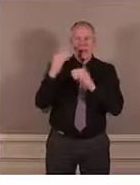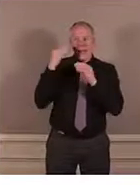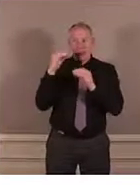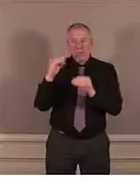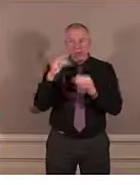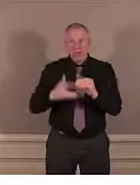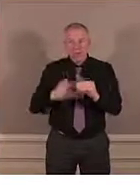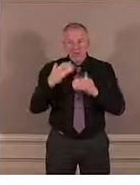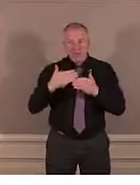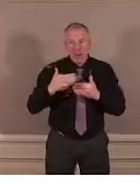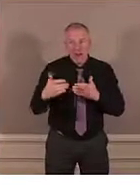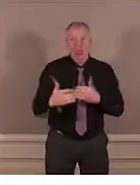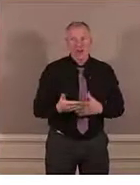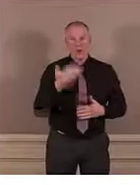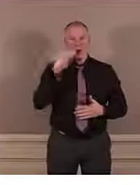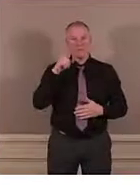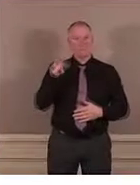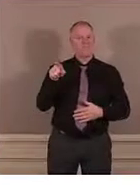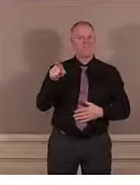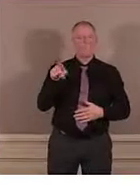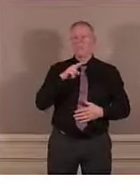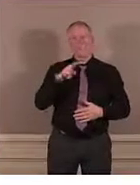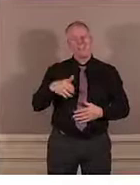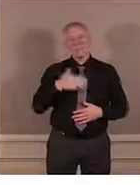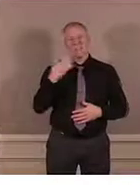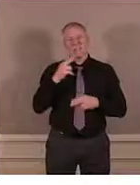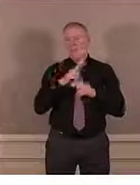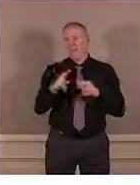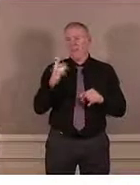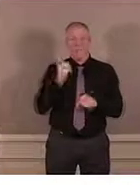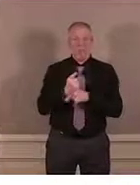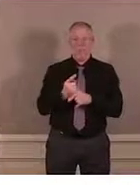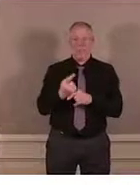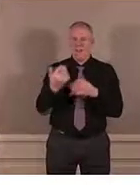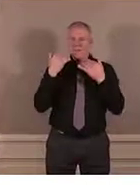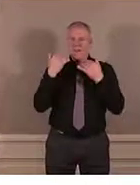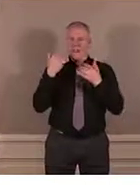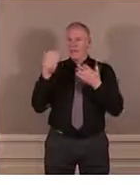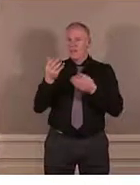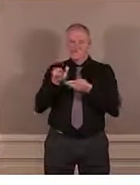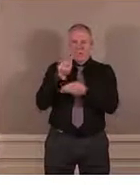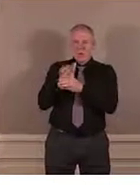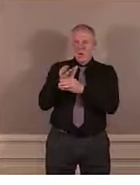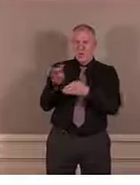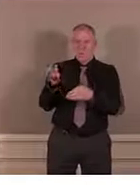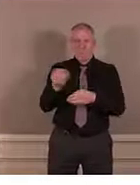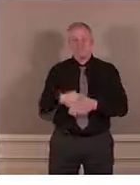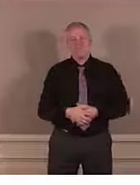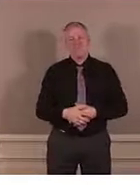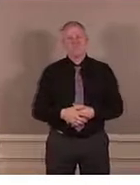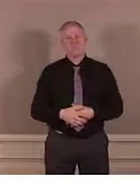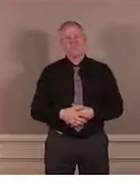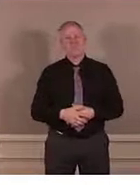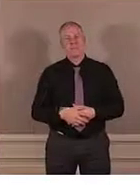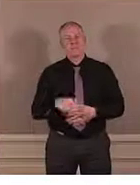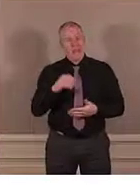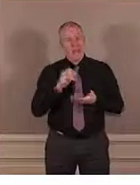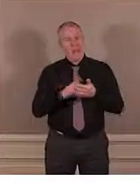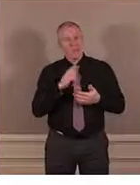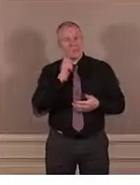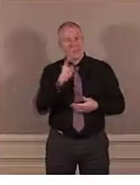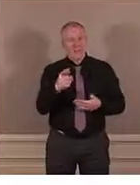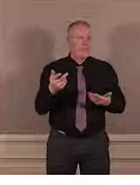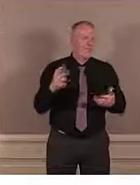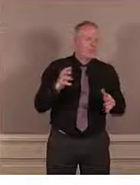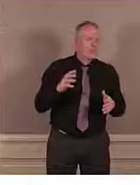lifelong learning, it's unsurprising that the existing information is of poor quality. And I don't have to remind people,